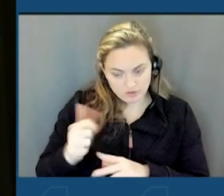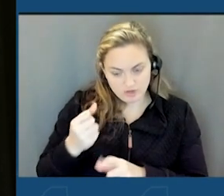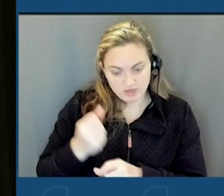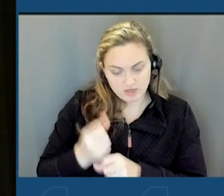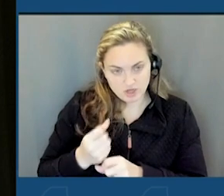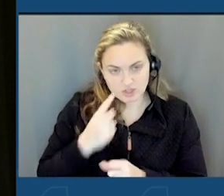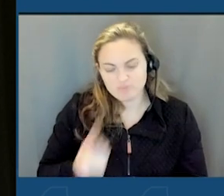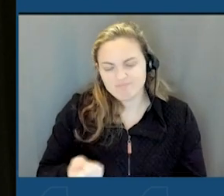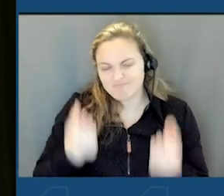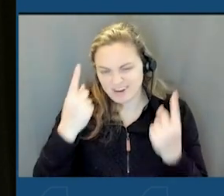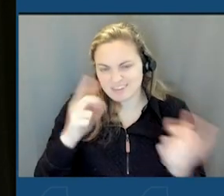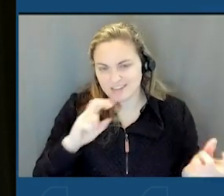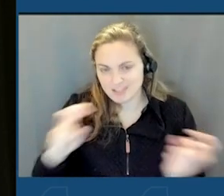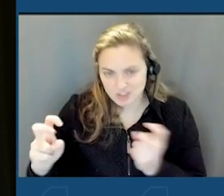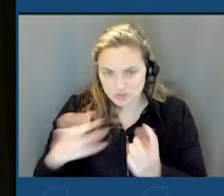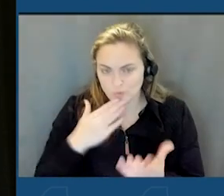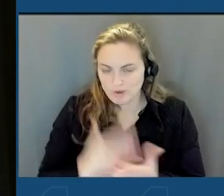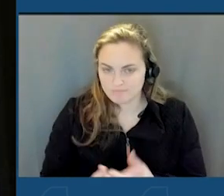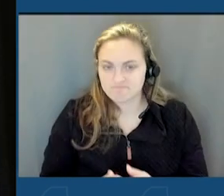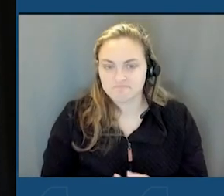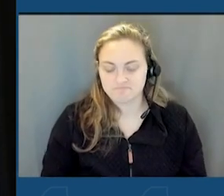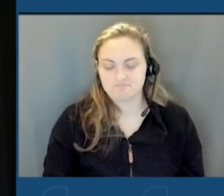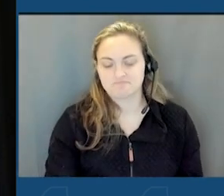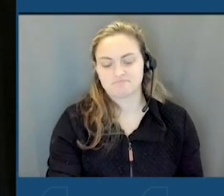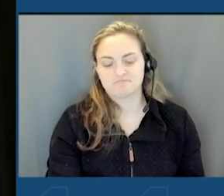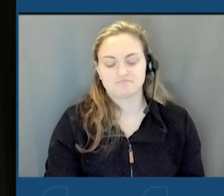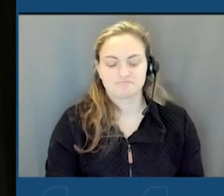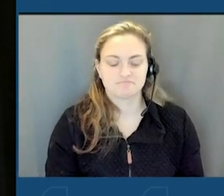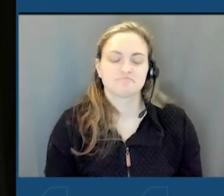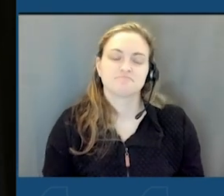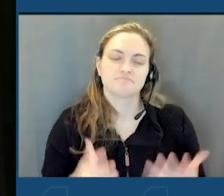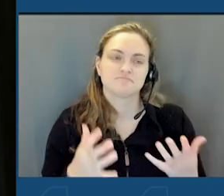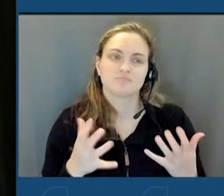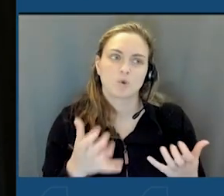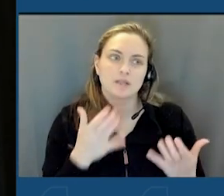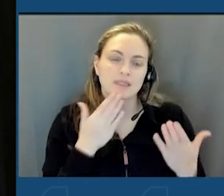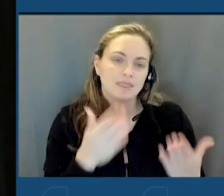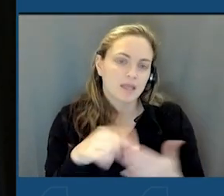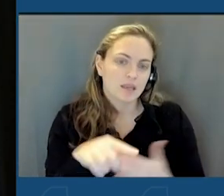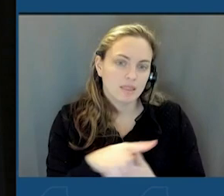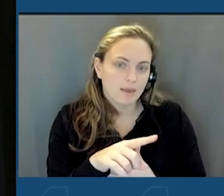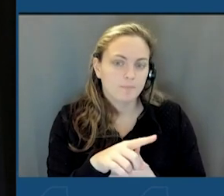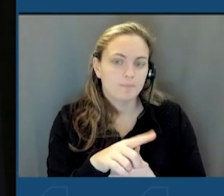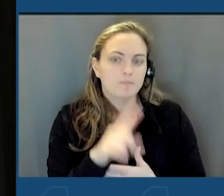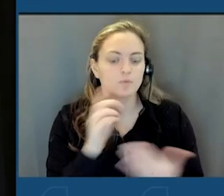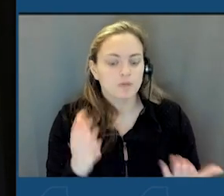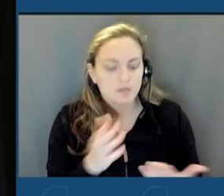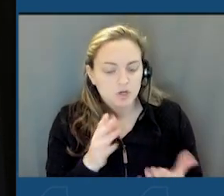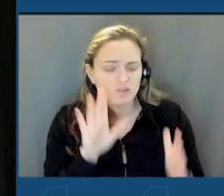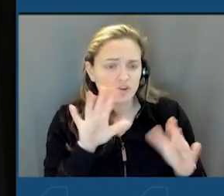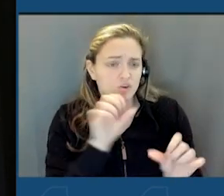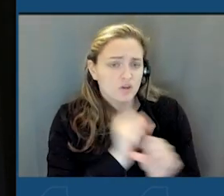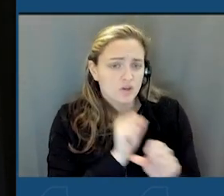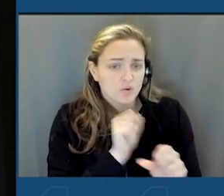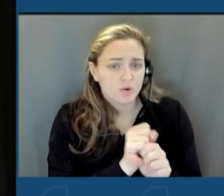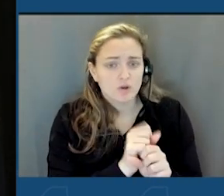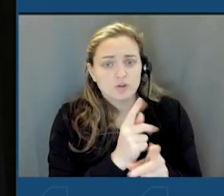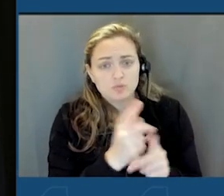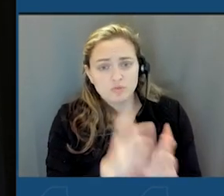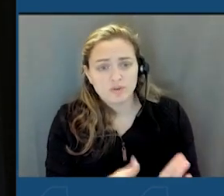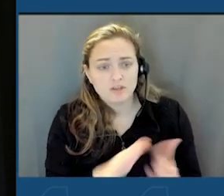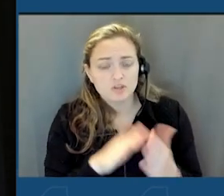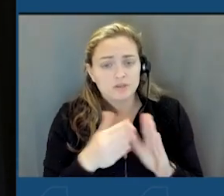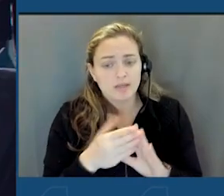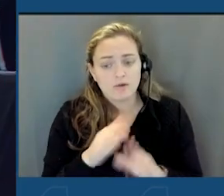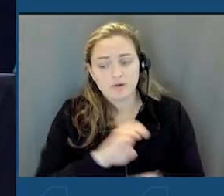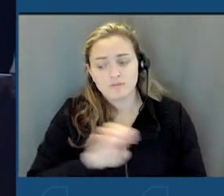understand this issue very well. I want to thank them for being here, thank them for their great work. The supervisor of the town of East Hampton,